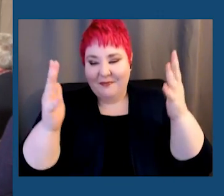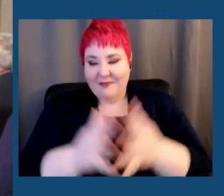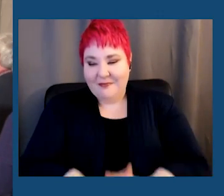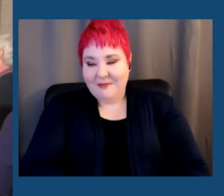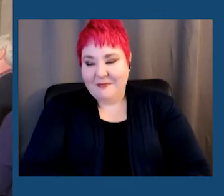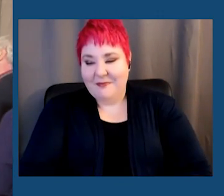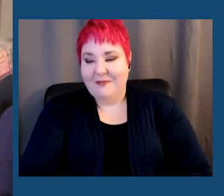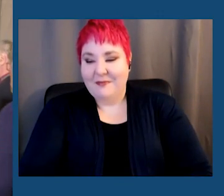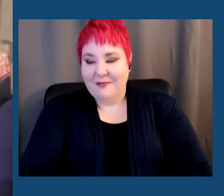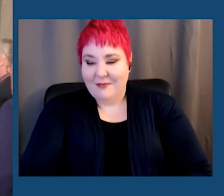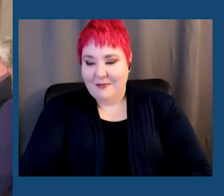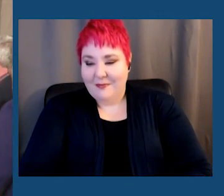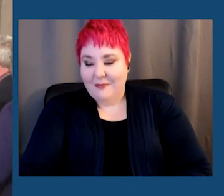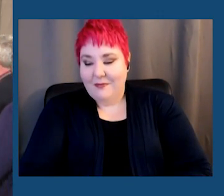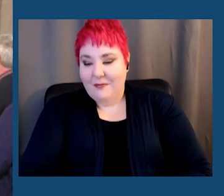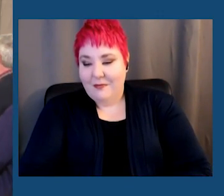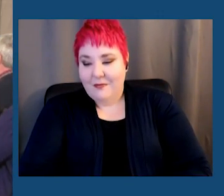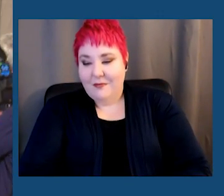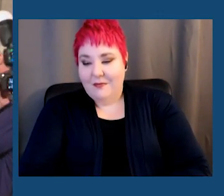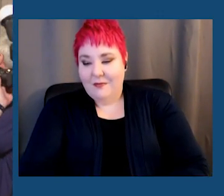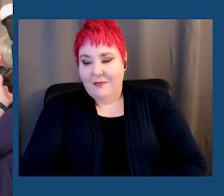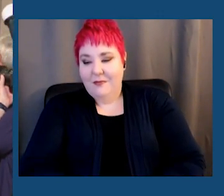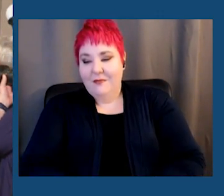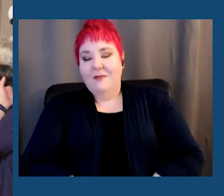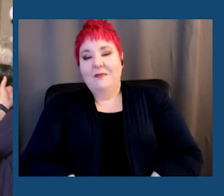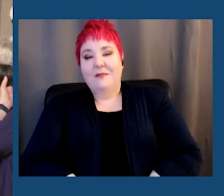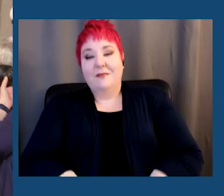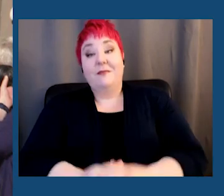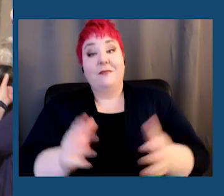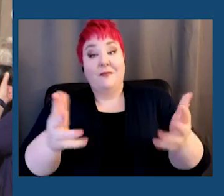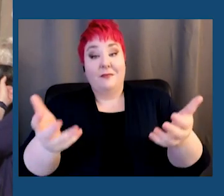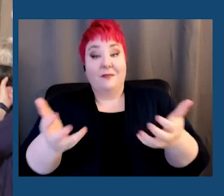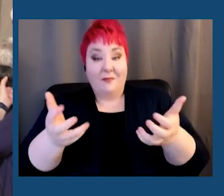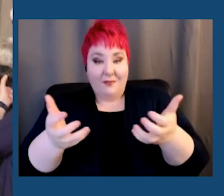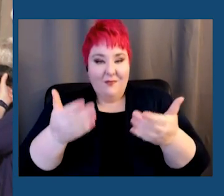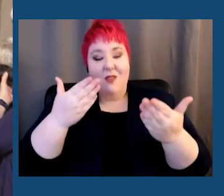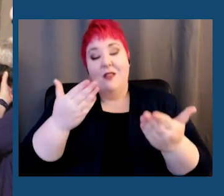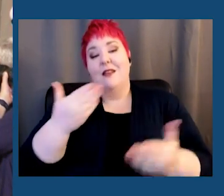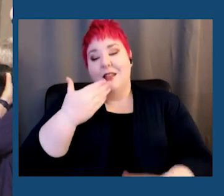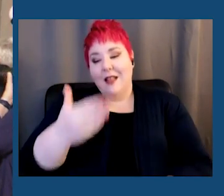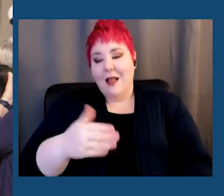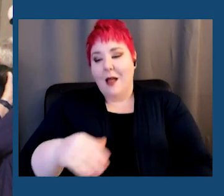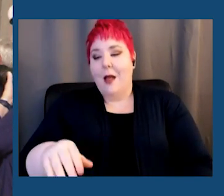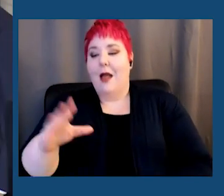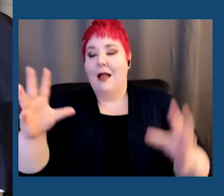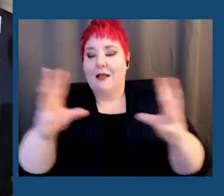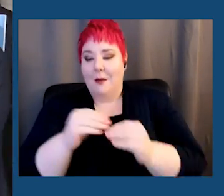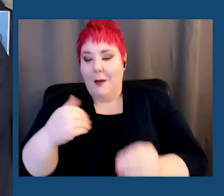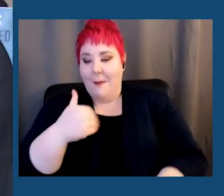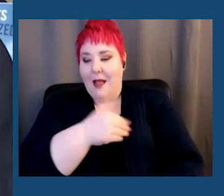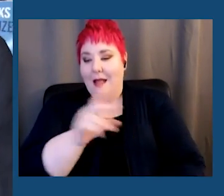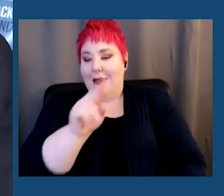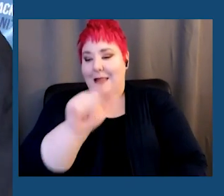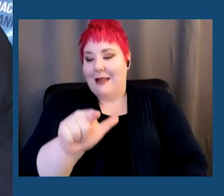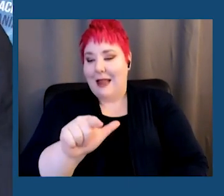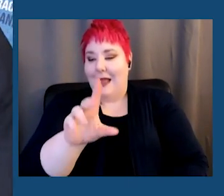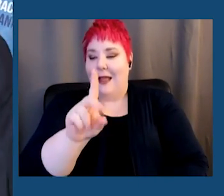And I actually get to present to you New York State Assembly Member Manny de los Santos.